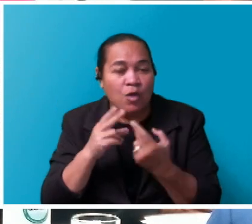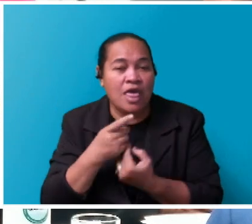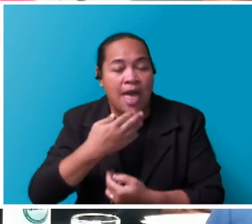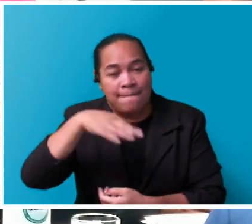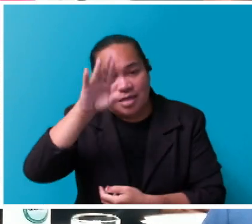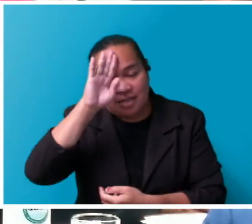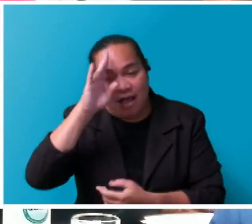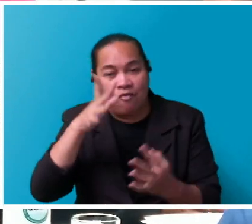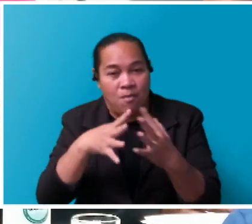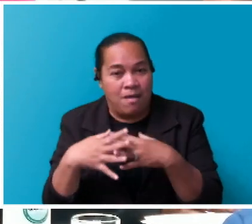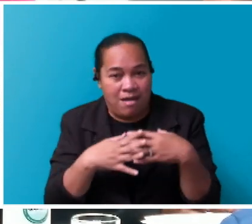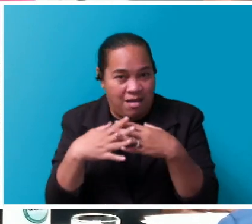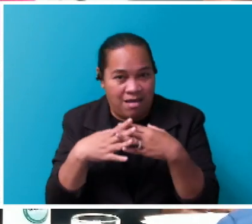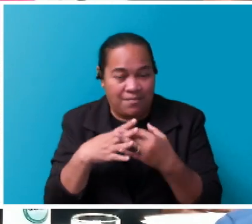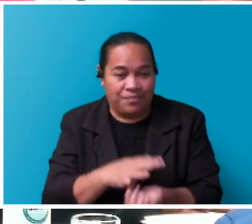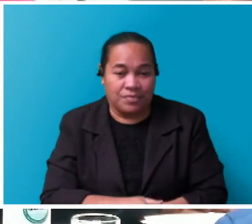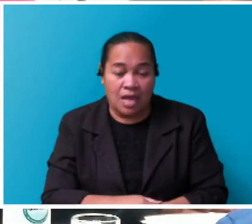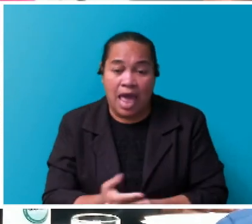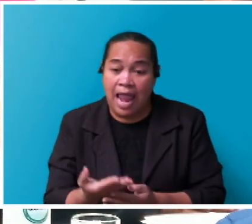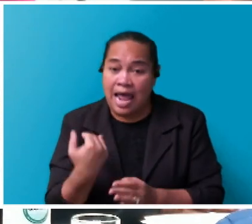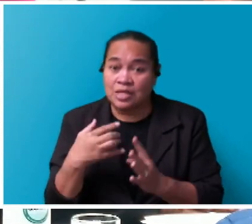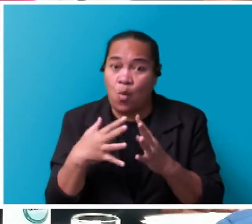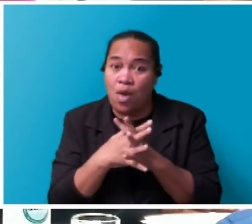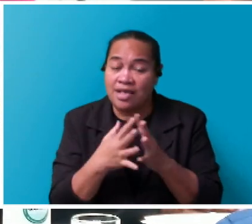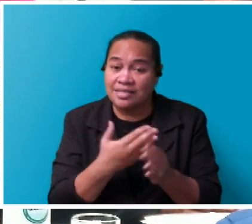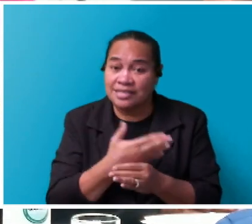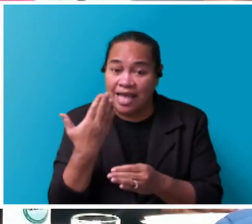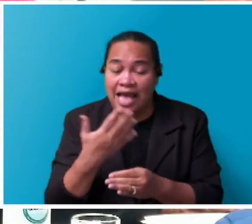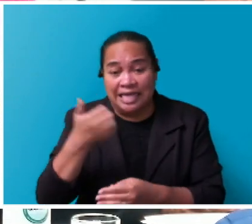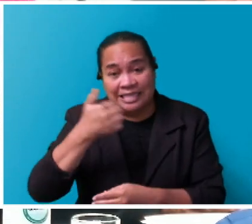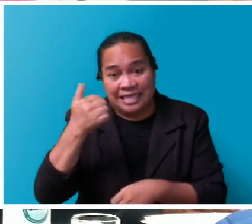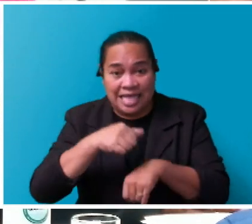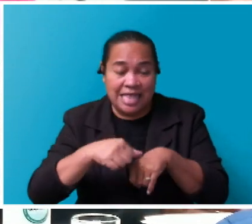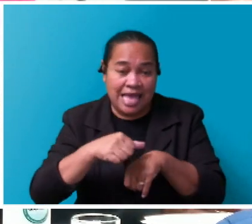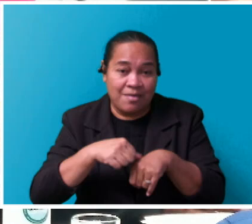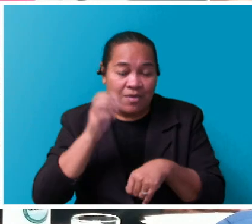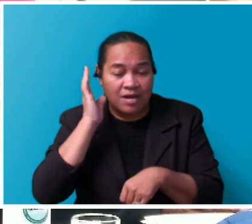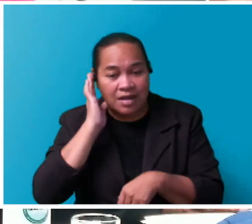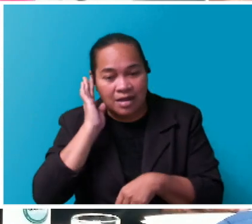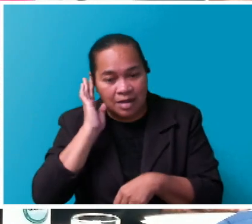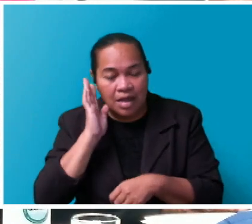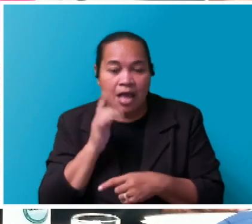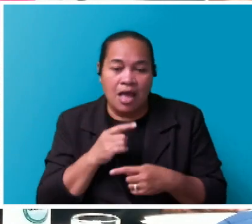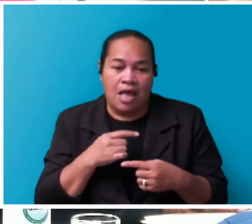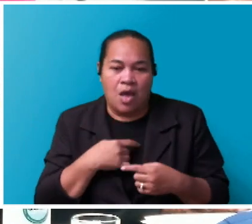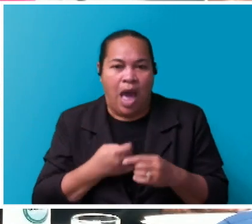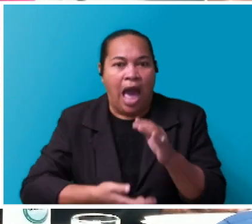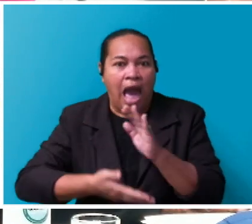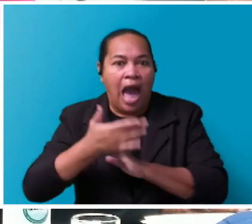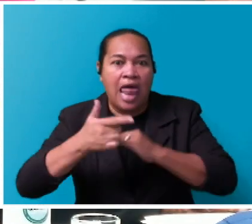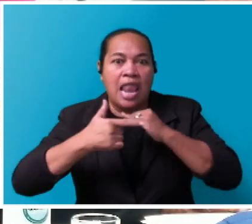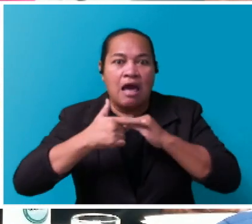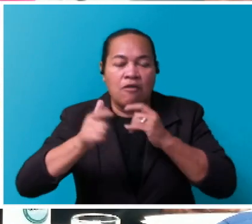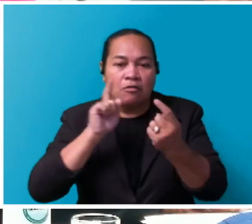the USTR. Last Wednesday, Honorable Speaker, the 16th of April, 2025, a high-level meeting occurred